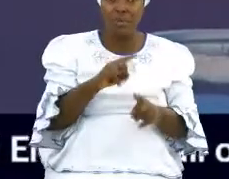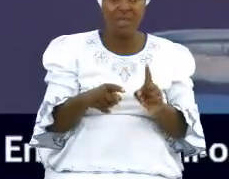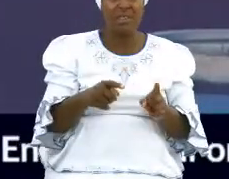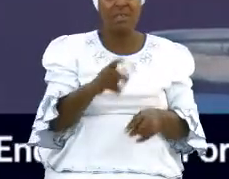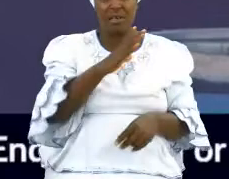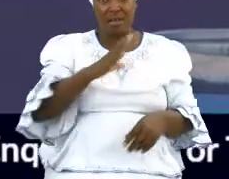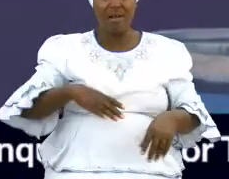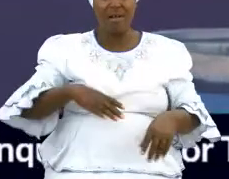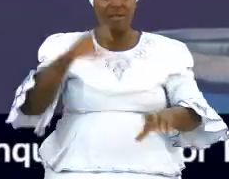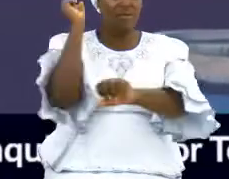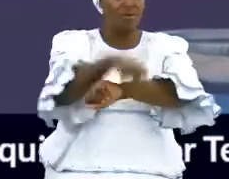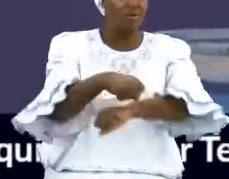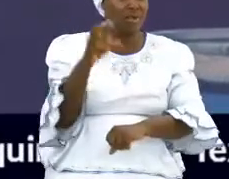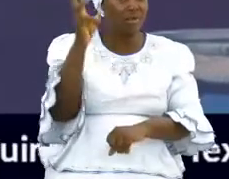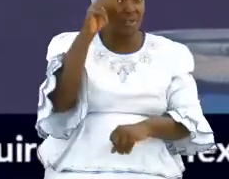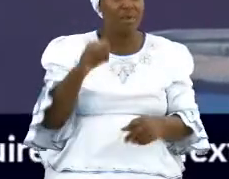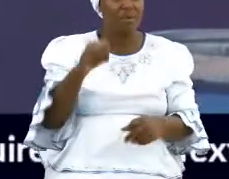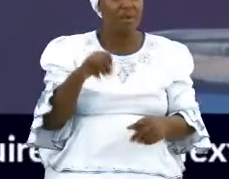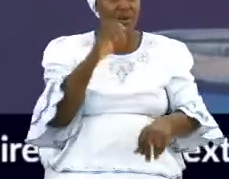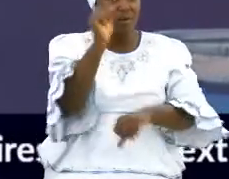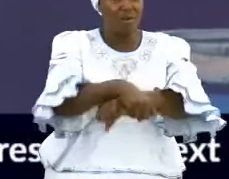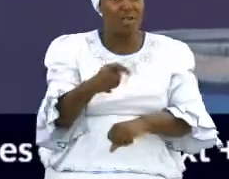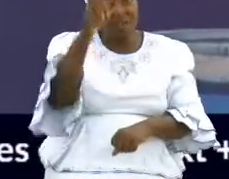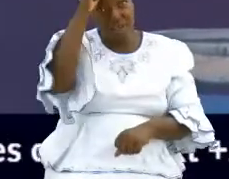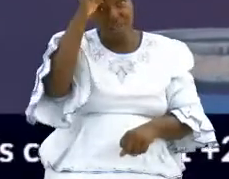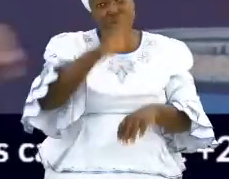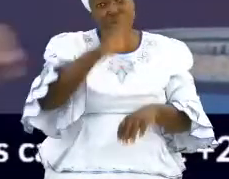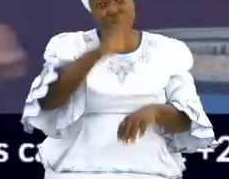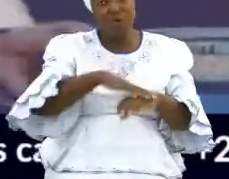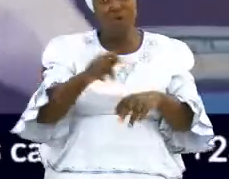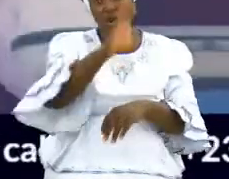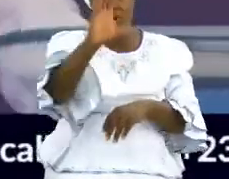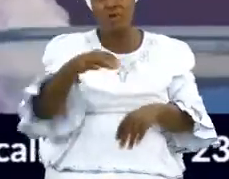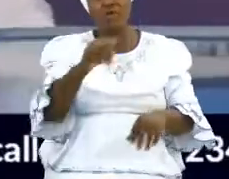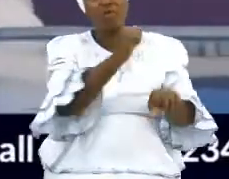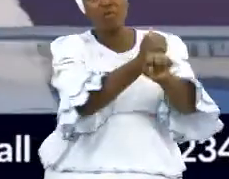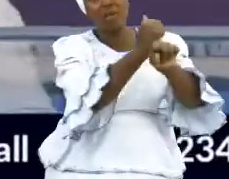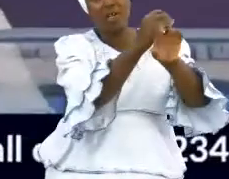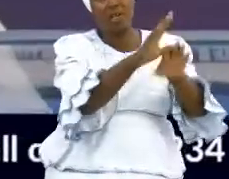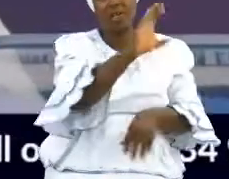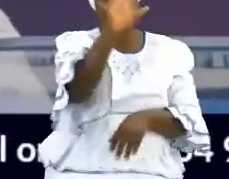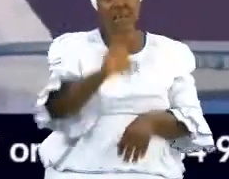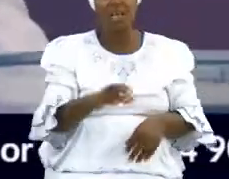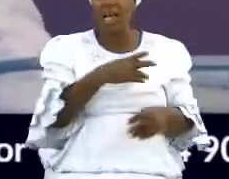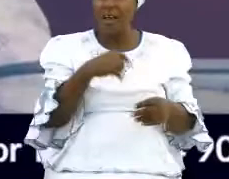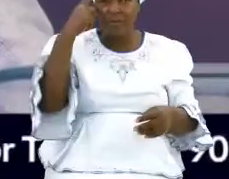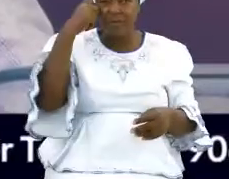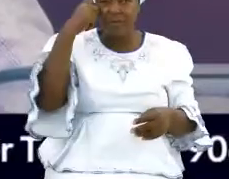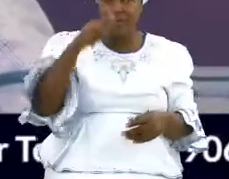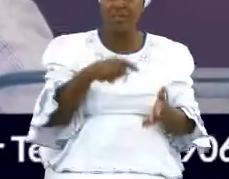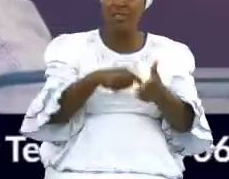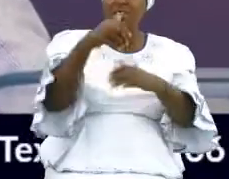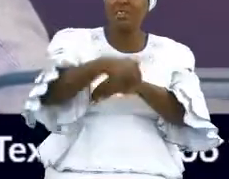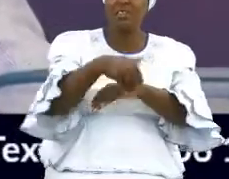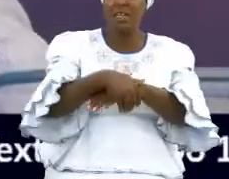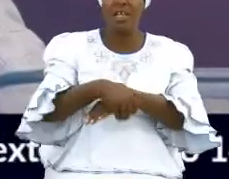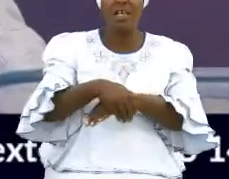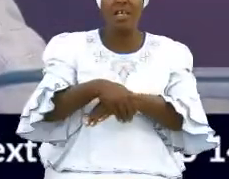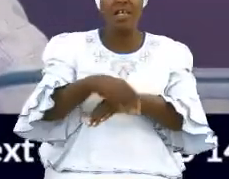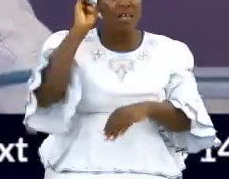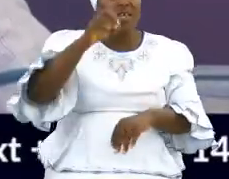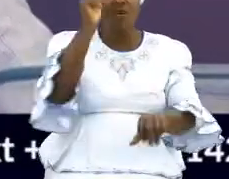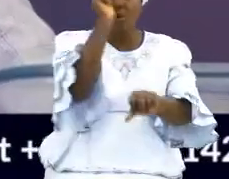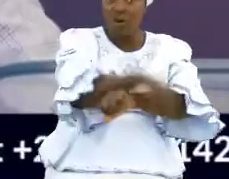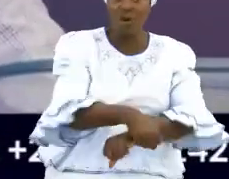him, conquered the devil on the cross of Calvary. And for you tonight, he conquered